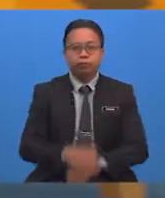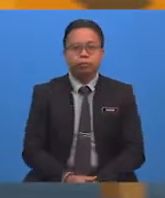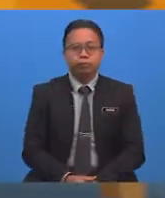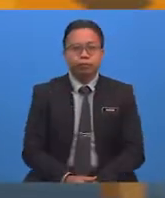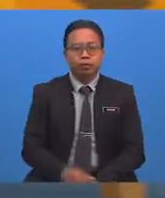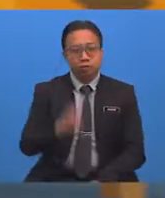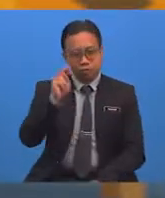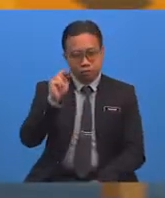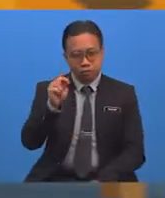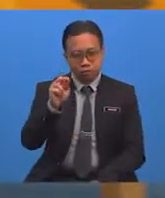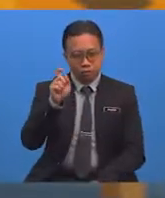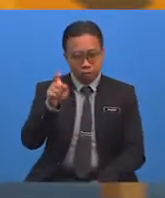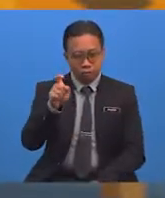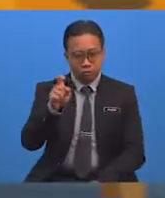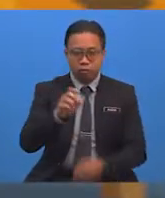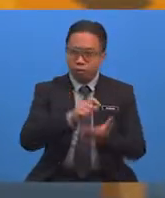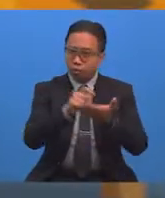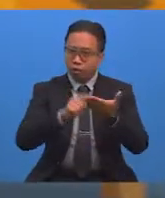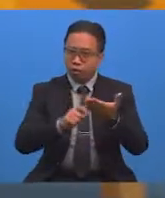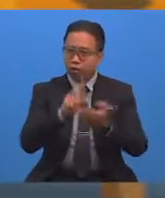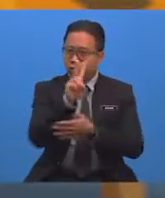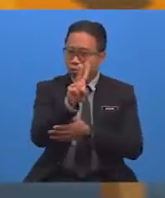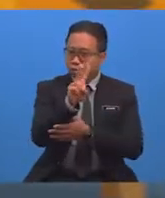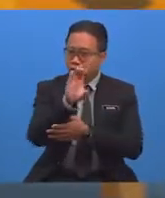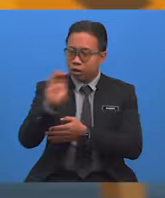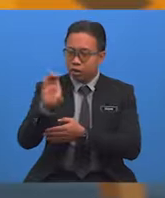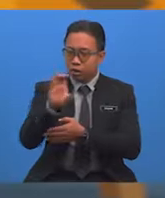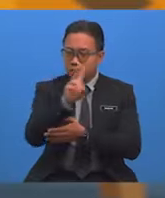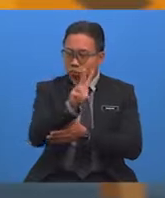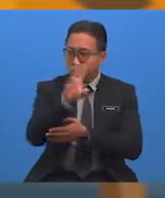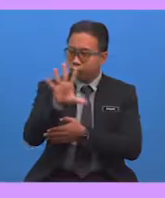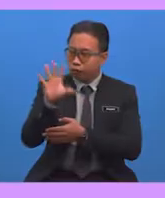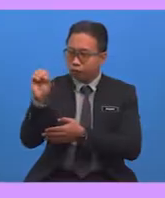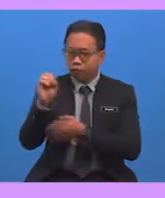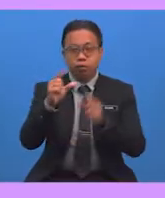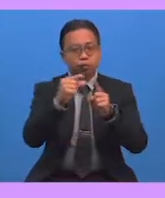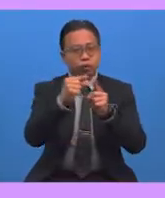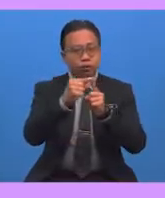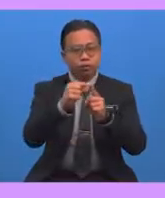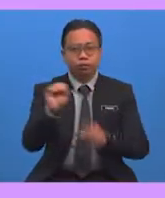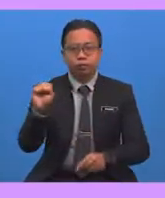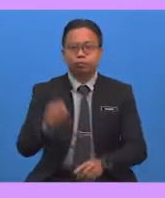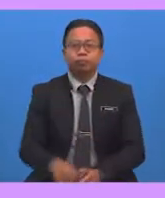to write at least 250 words.